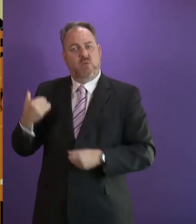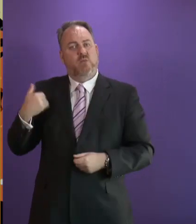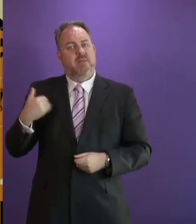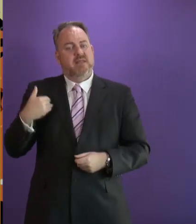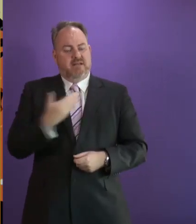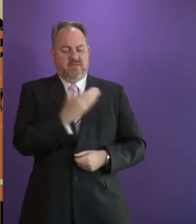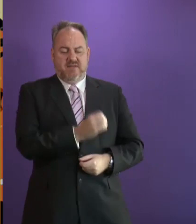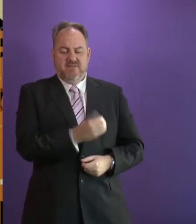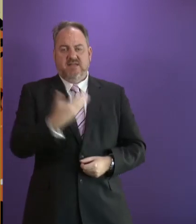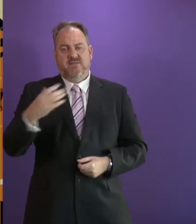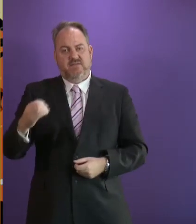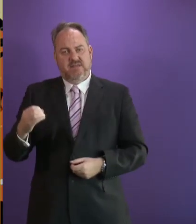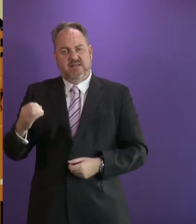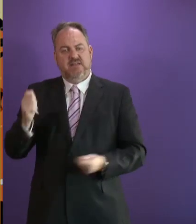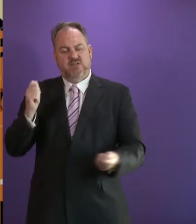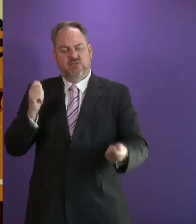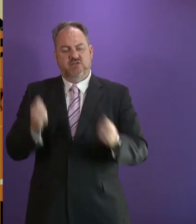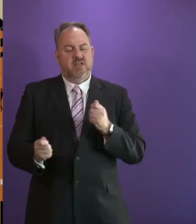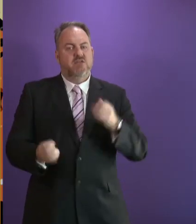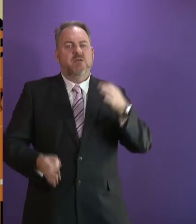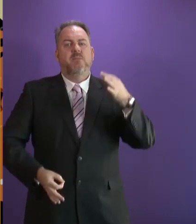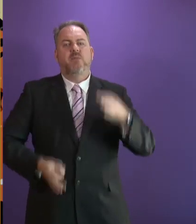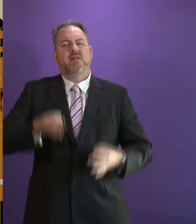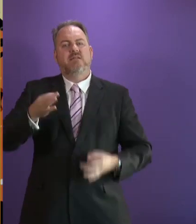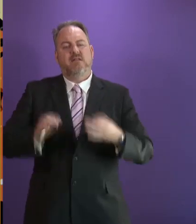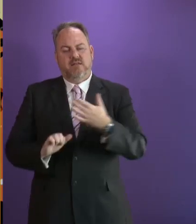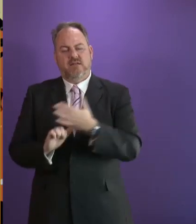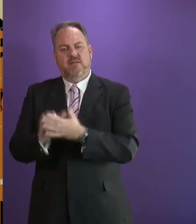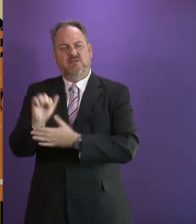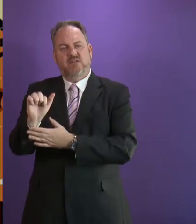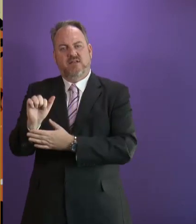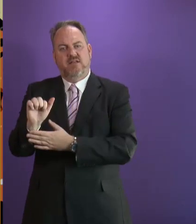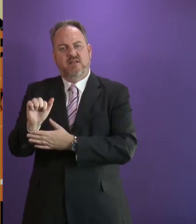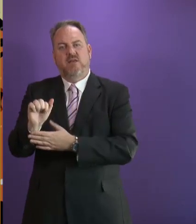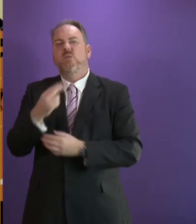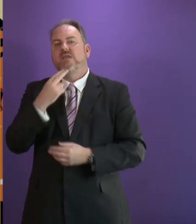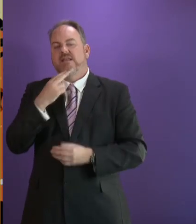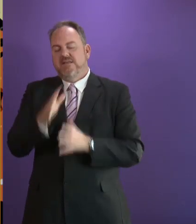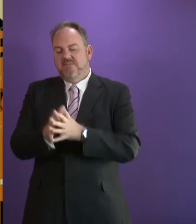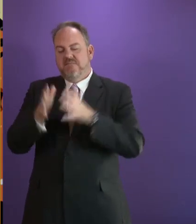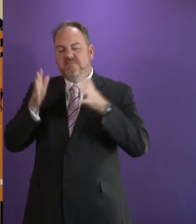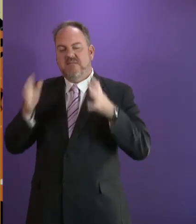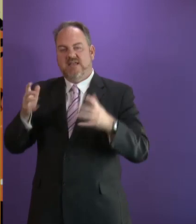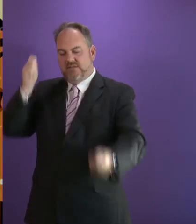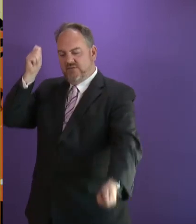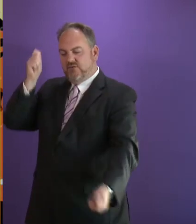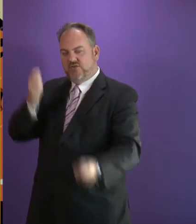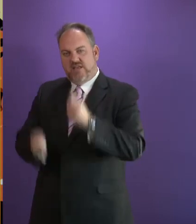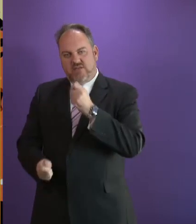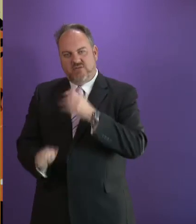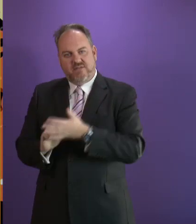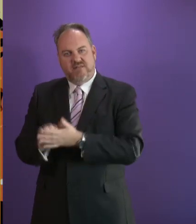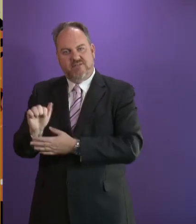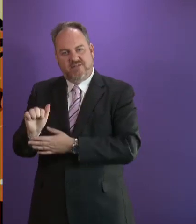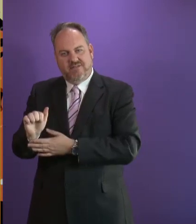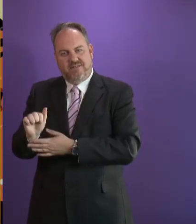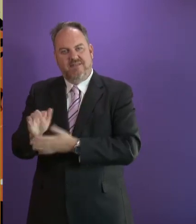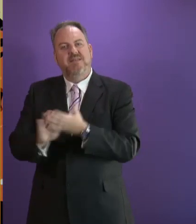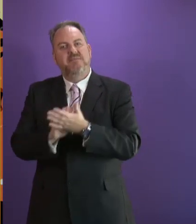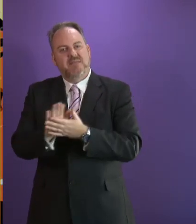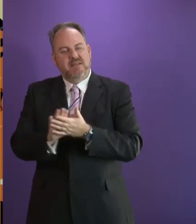trying to create, is political culture change. Because we desperately need political culture change. I want parties to have